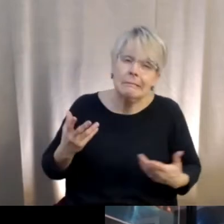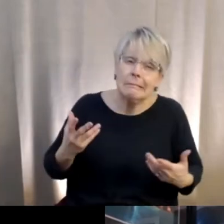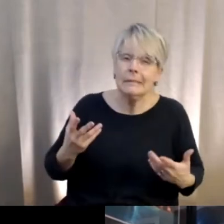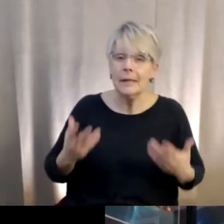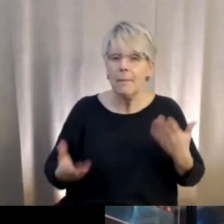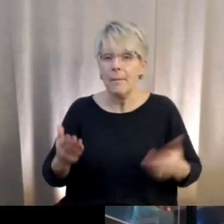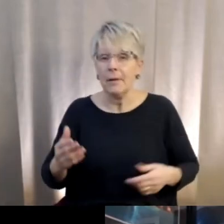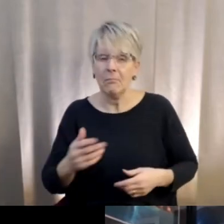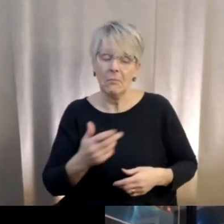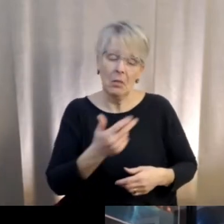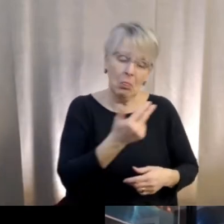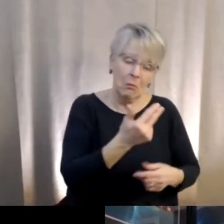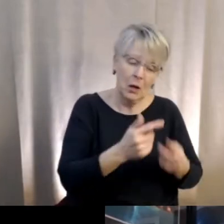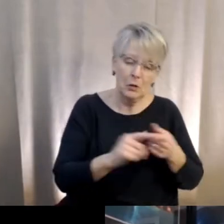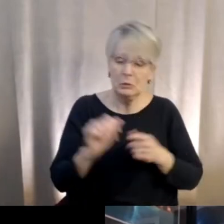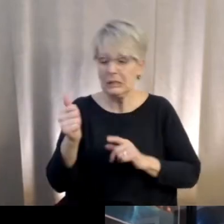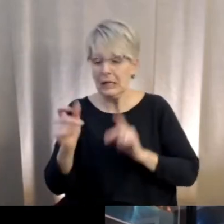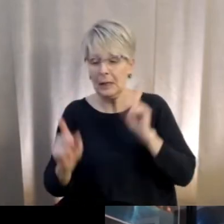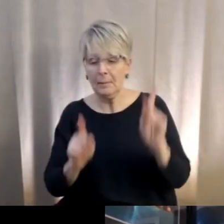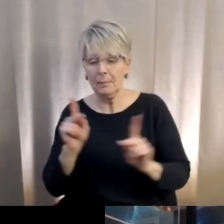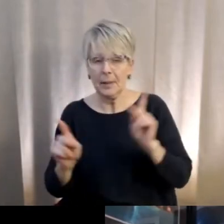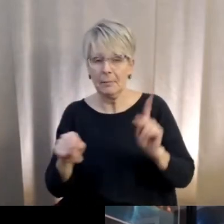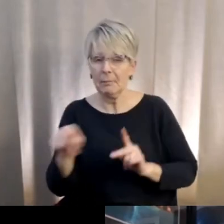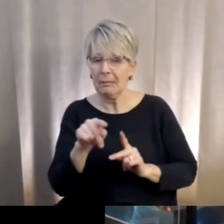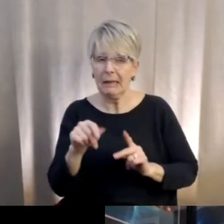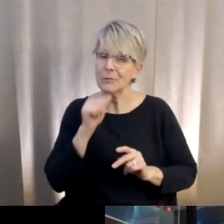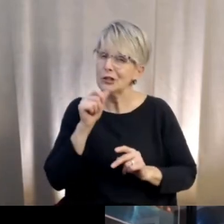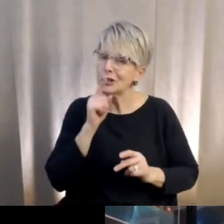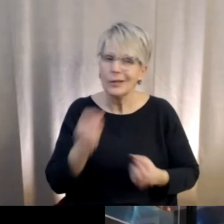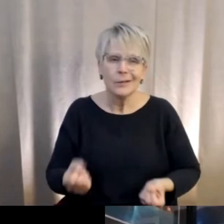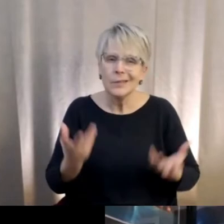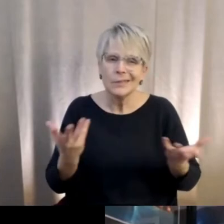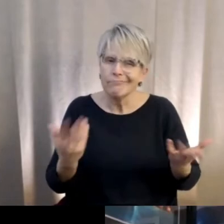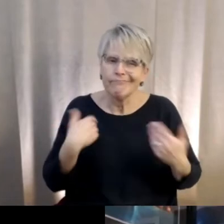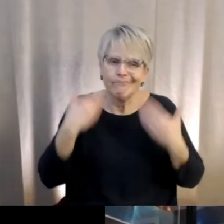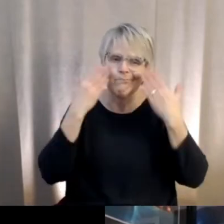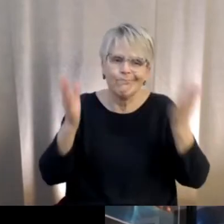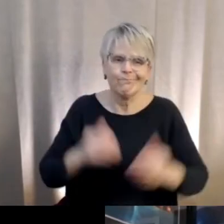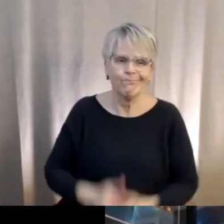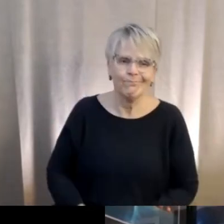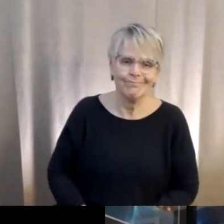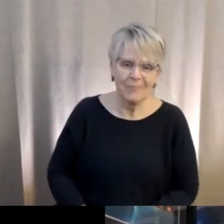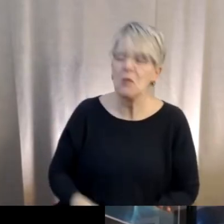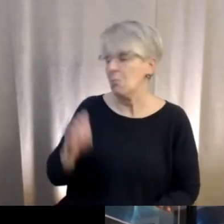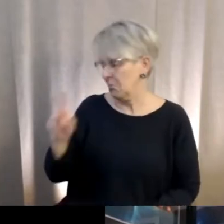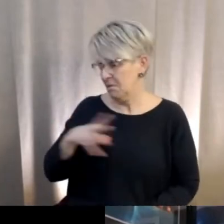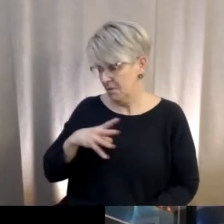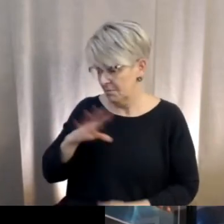maybe 3 to 10. But it's a pretty open number. I just don't know. That's fair enough.